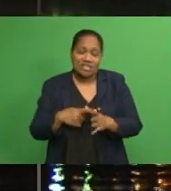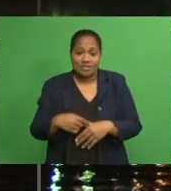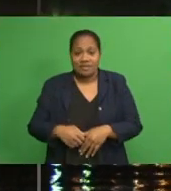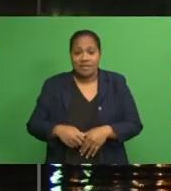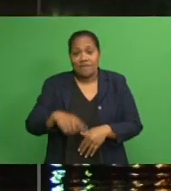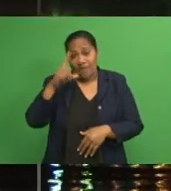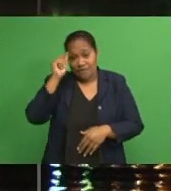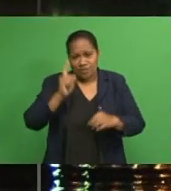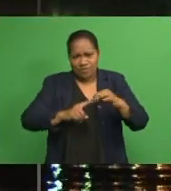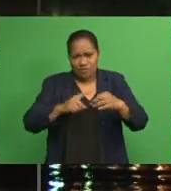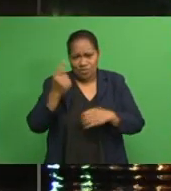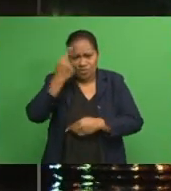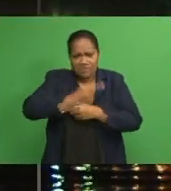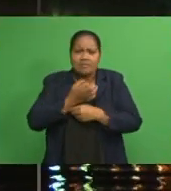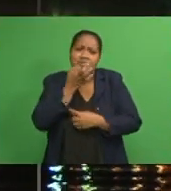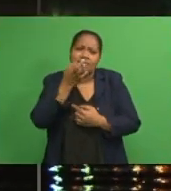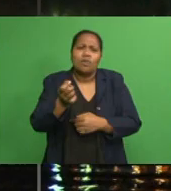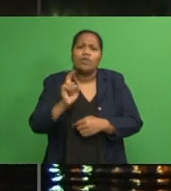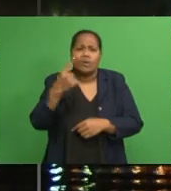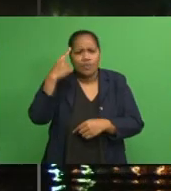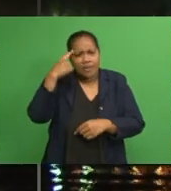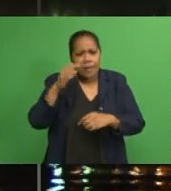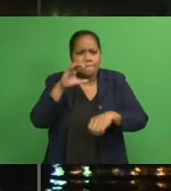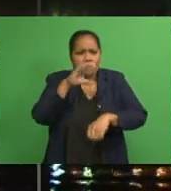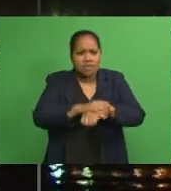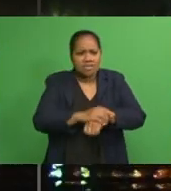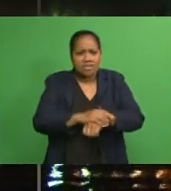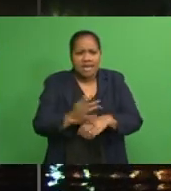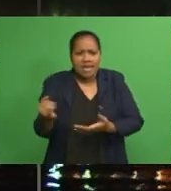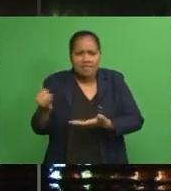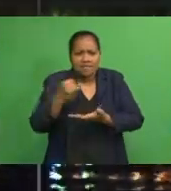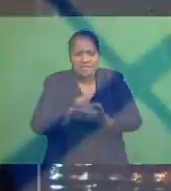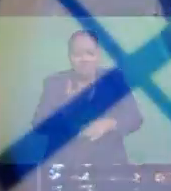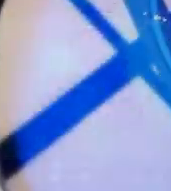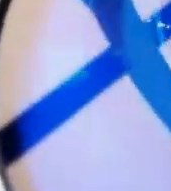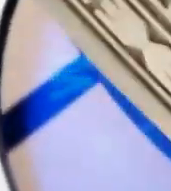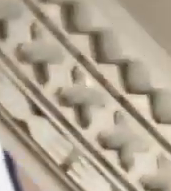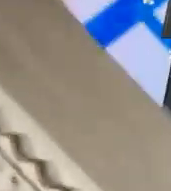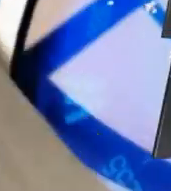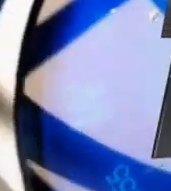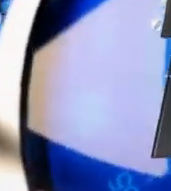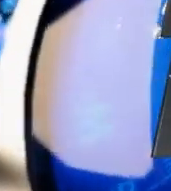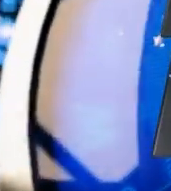we asked, what do you think of police investing in new technology like drones?